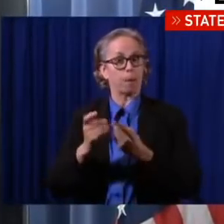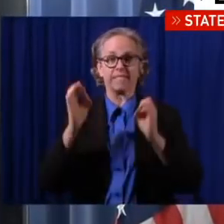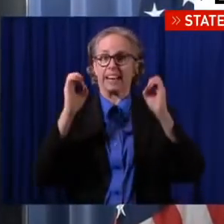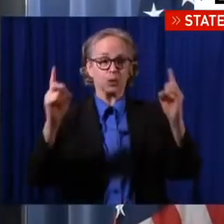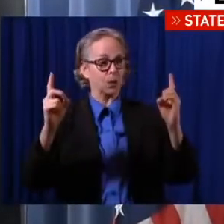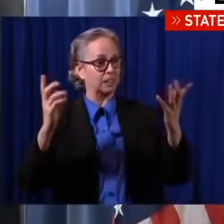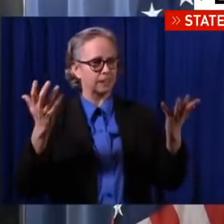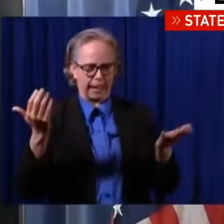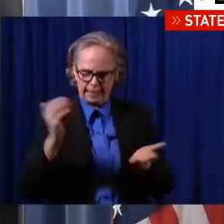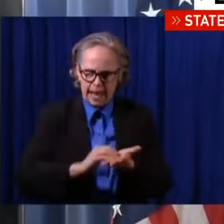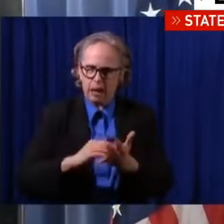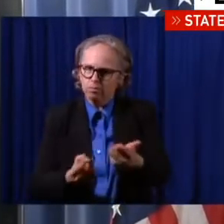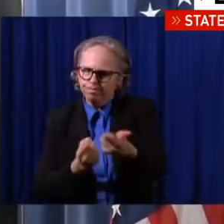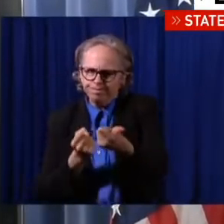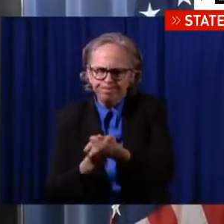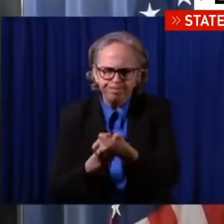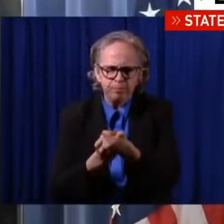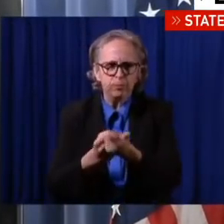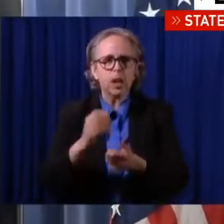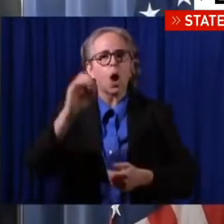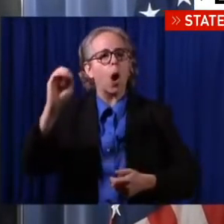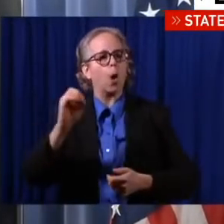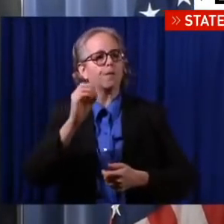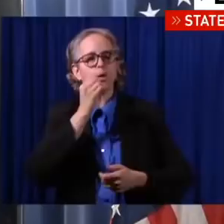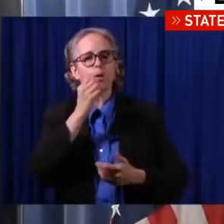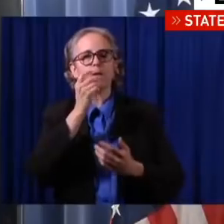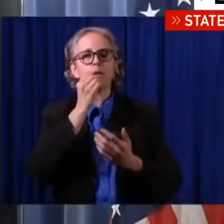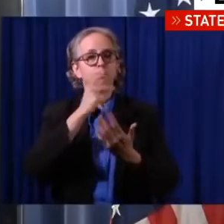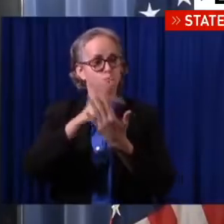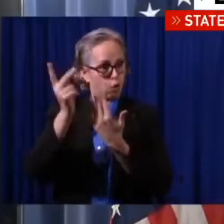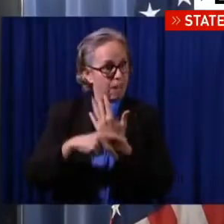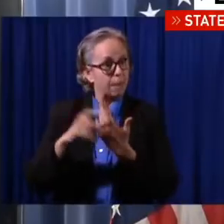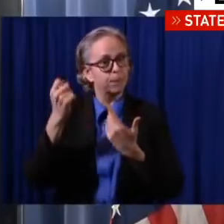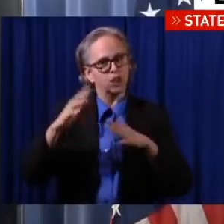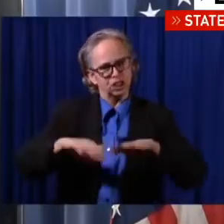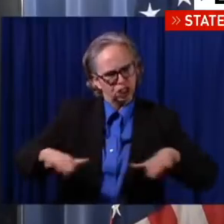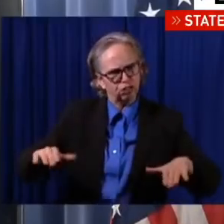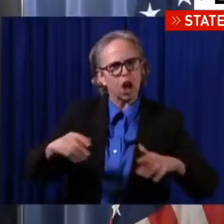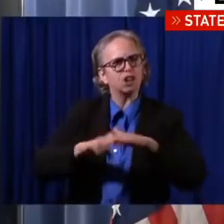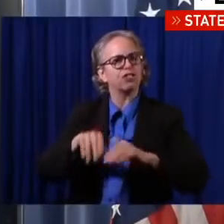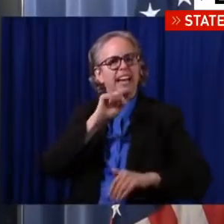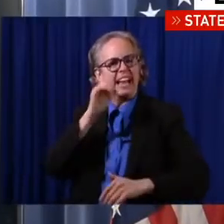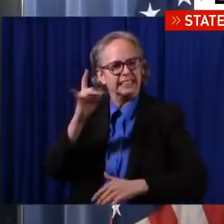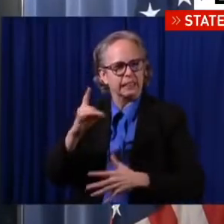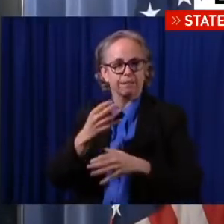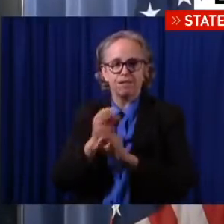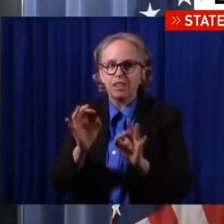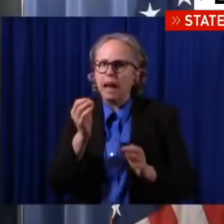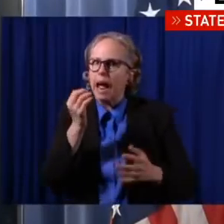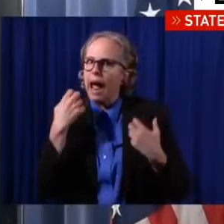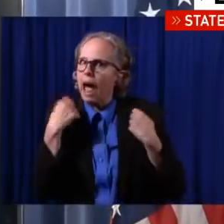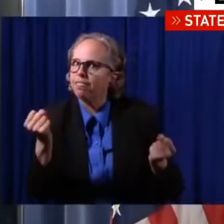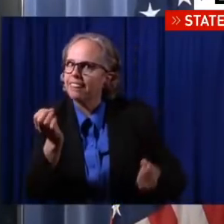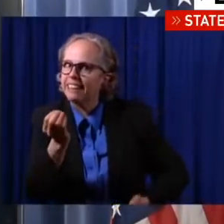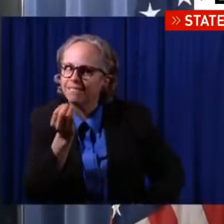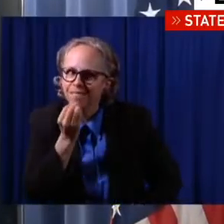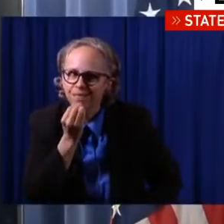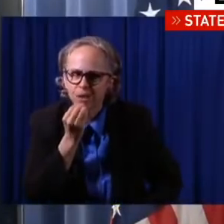Food Service Program, where kids eat free. Children under 18 receive free healthy meals and no sign-up is required. Call